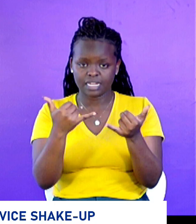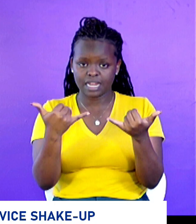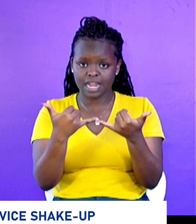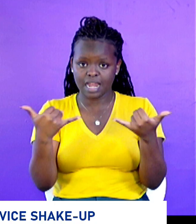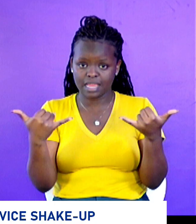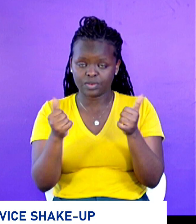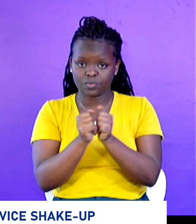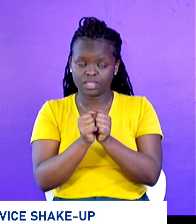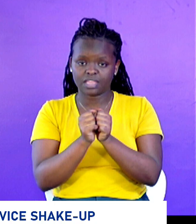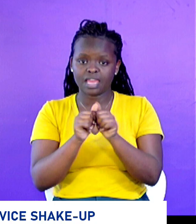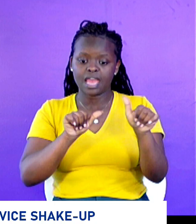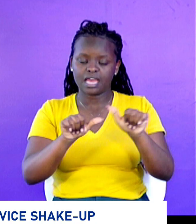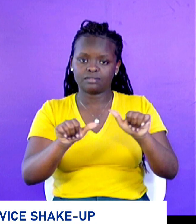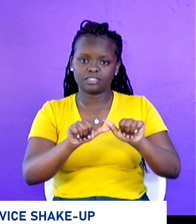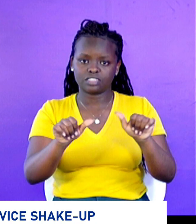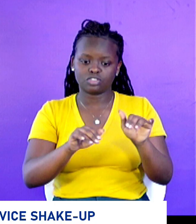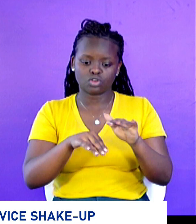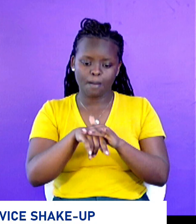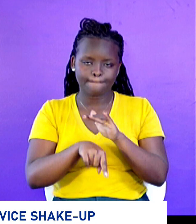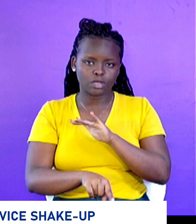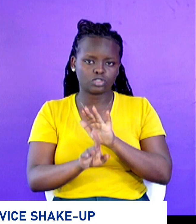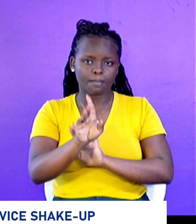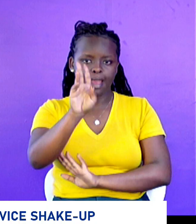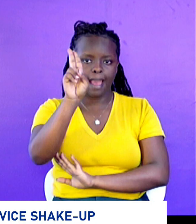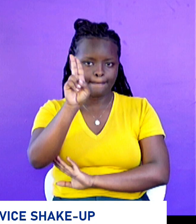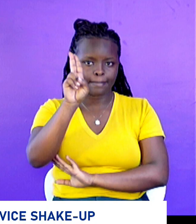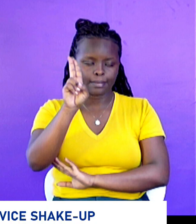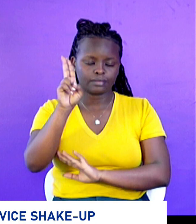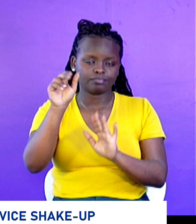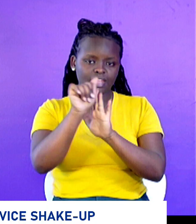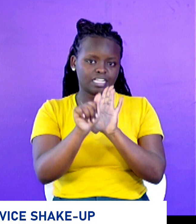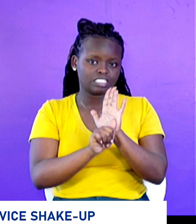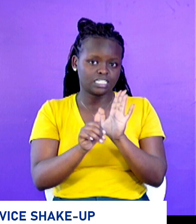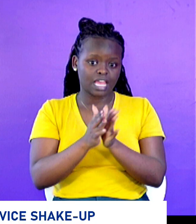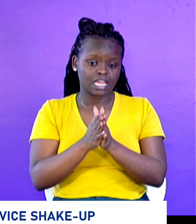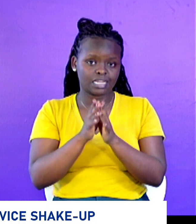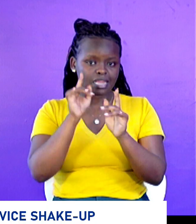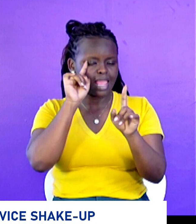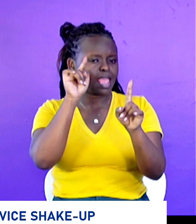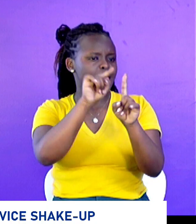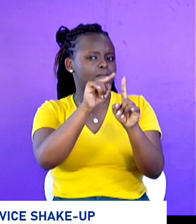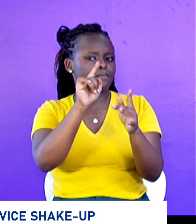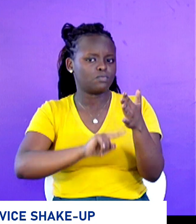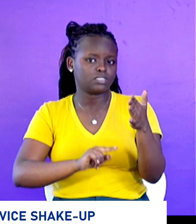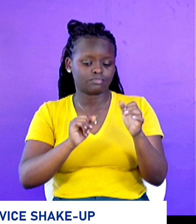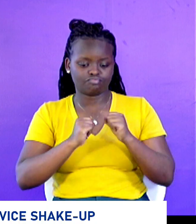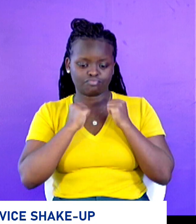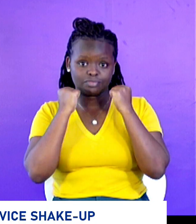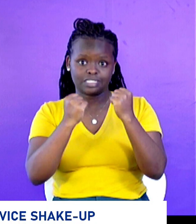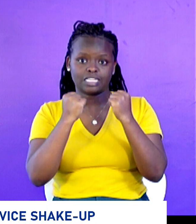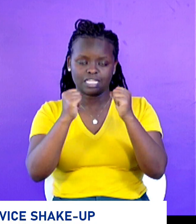administration's bottom-up economic transformation agenda and are aimed at strengthening Kenya's